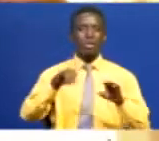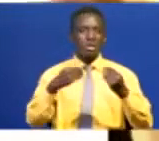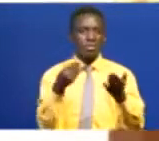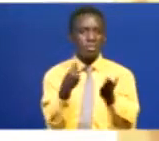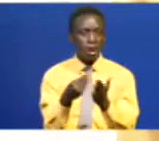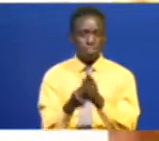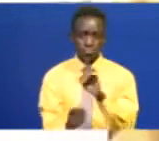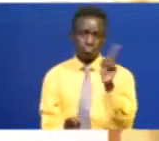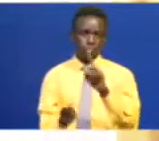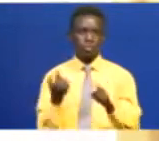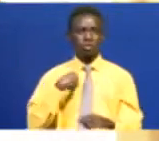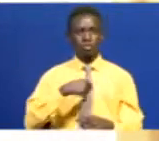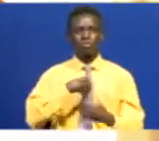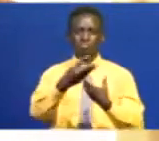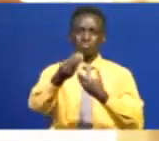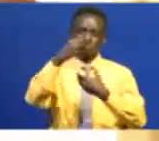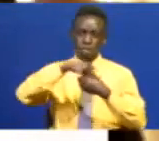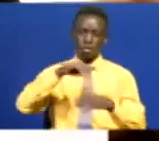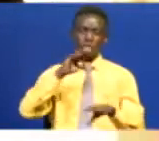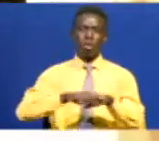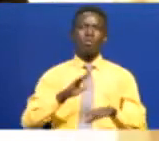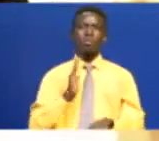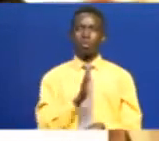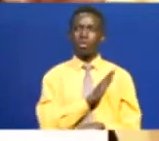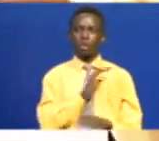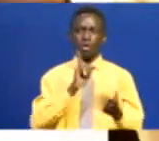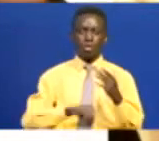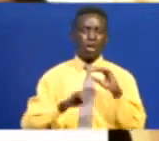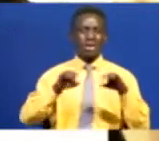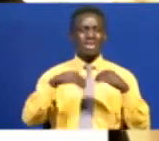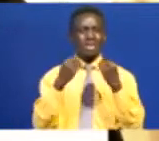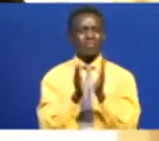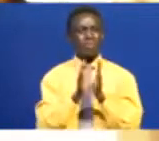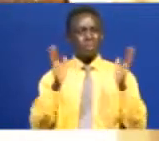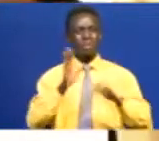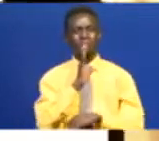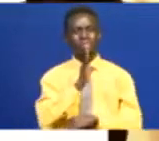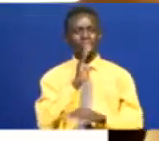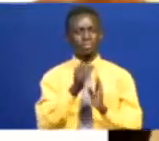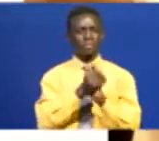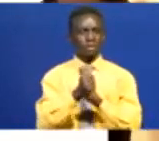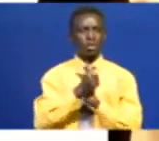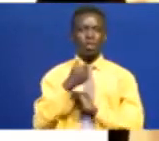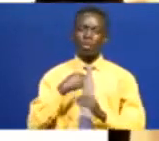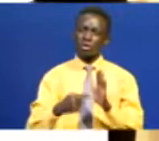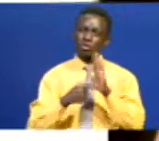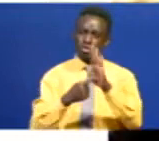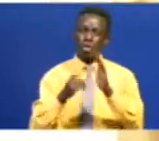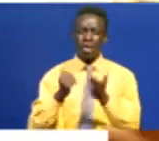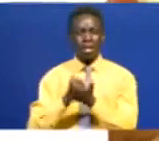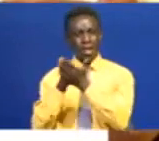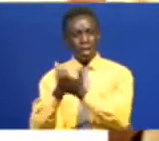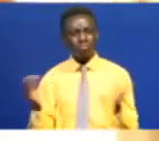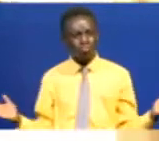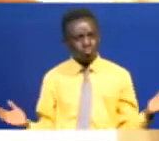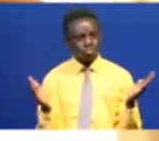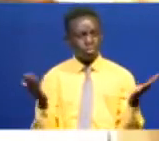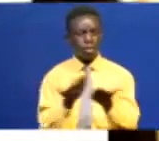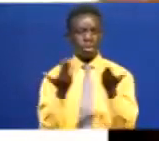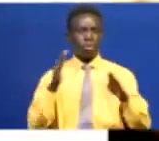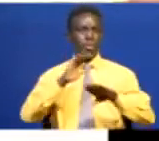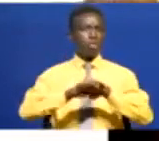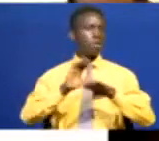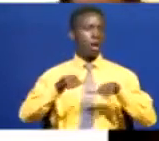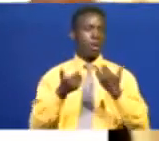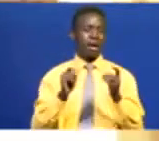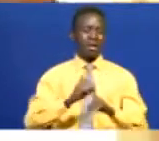to onboard the project leads. We want to give them public speaking skills. We want to show them and help them and upskill them in how they can